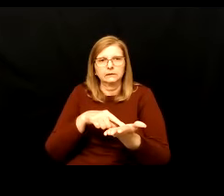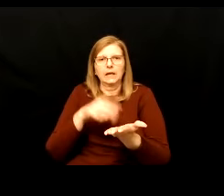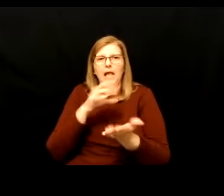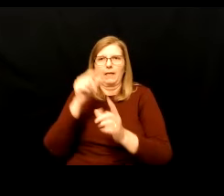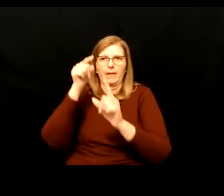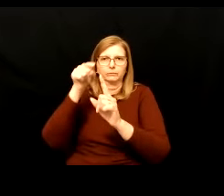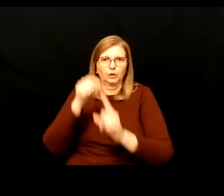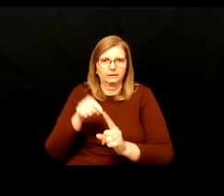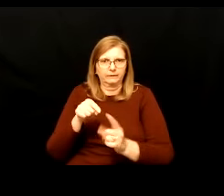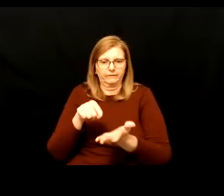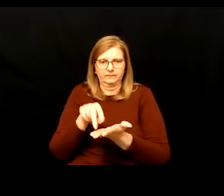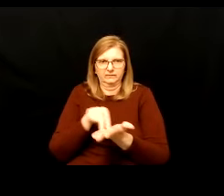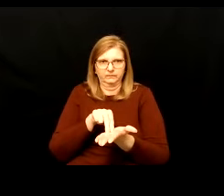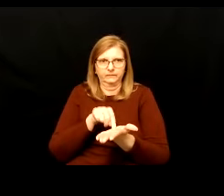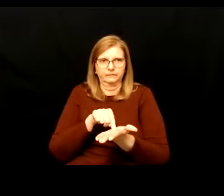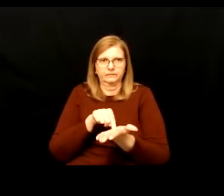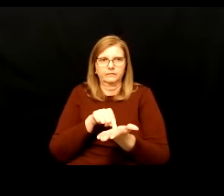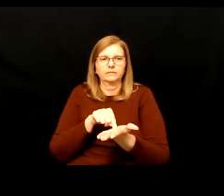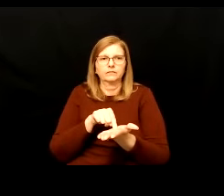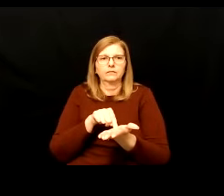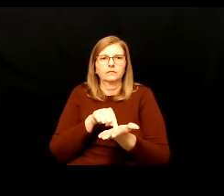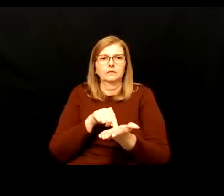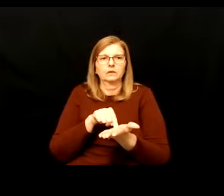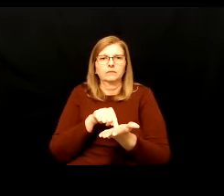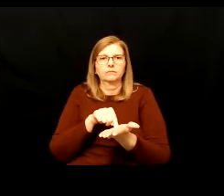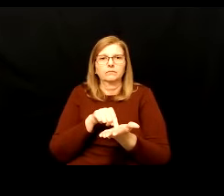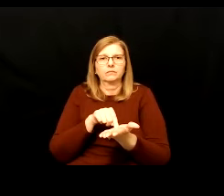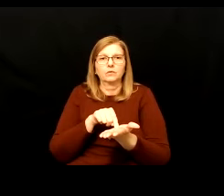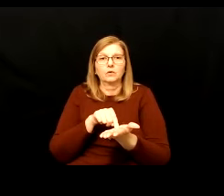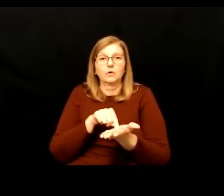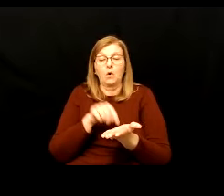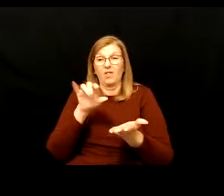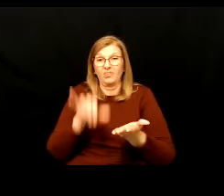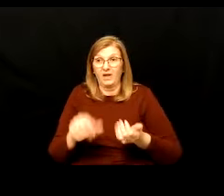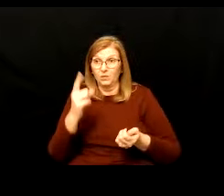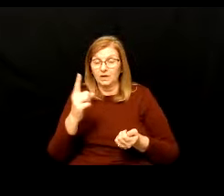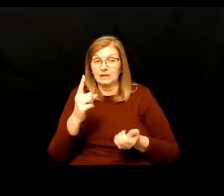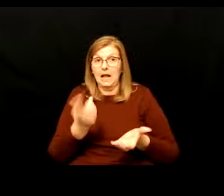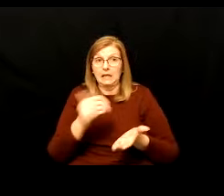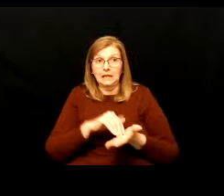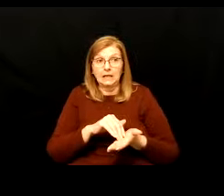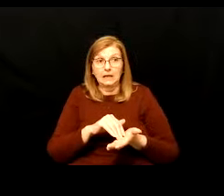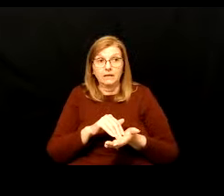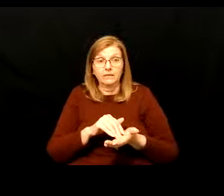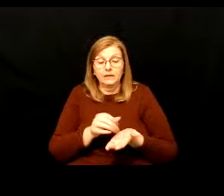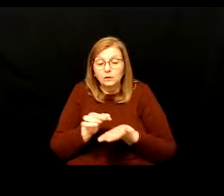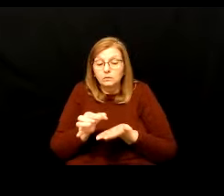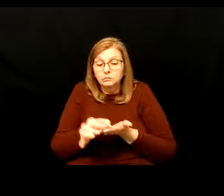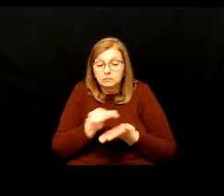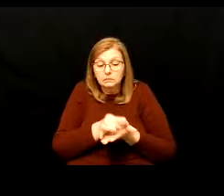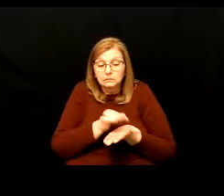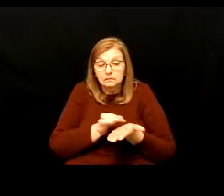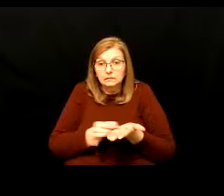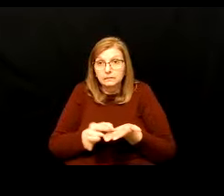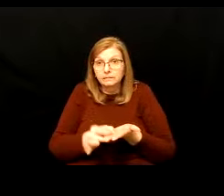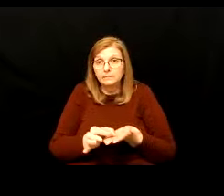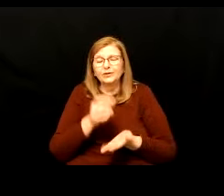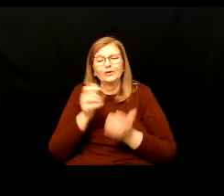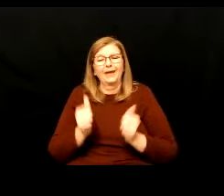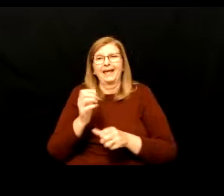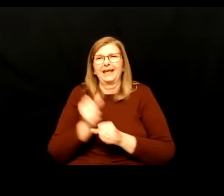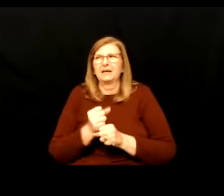objective. On this one, again, the little containers, you can get those.